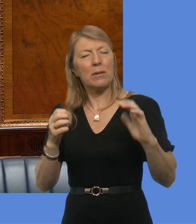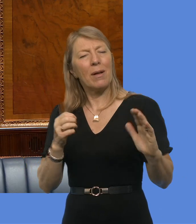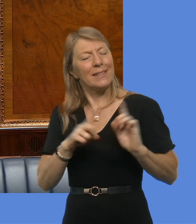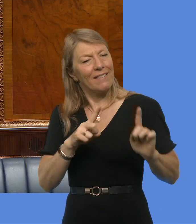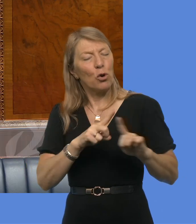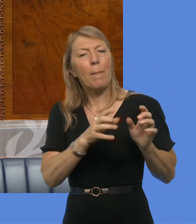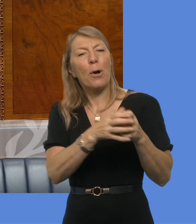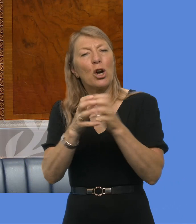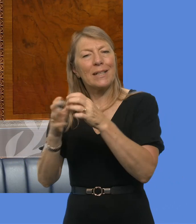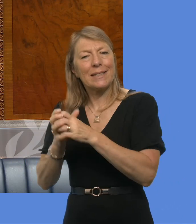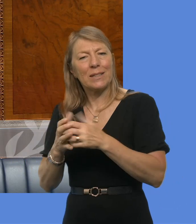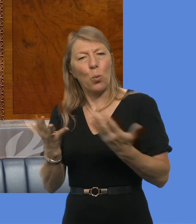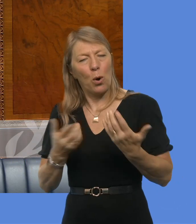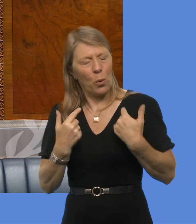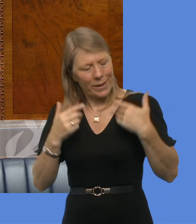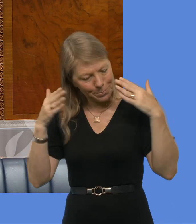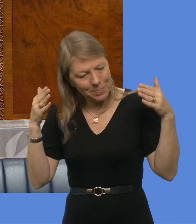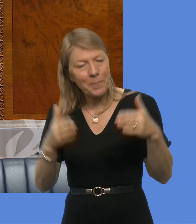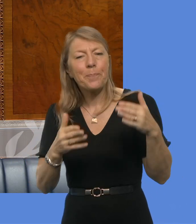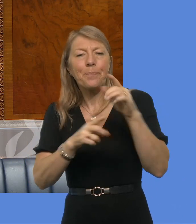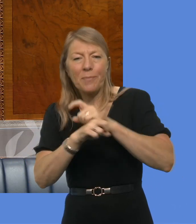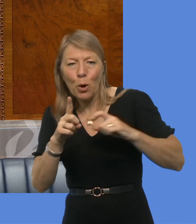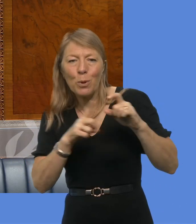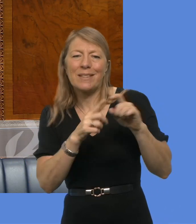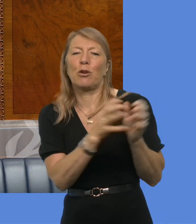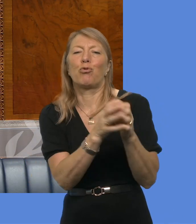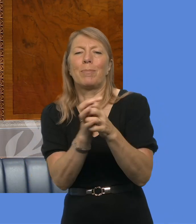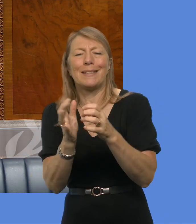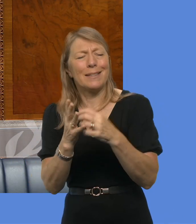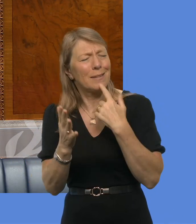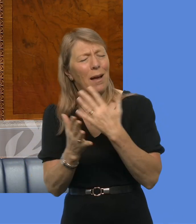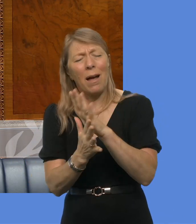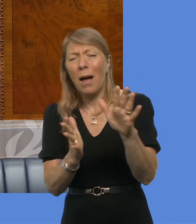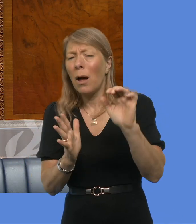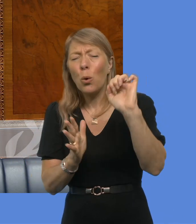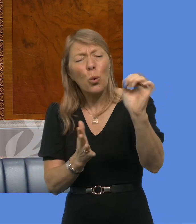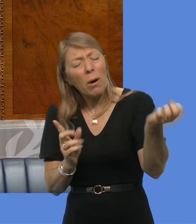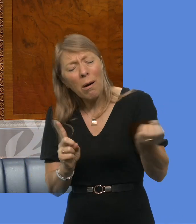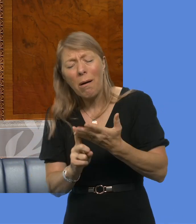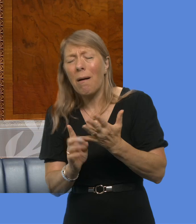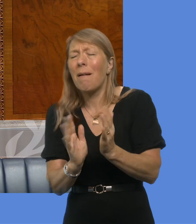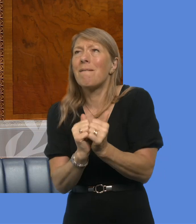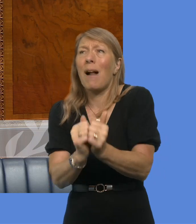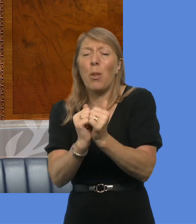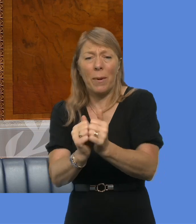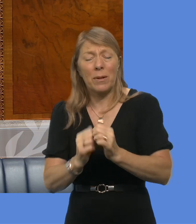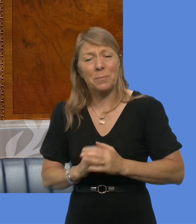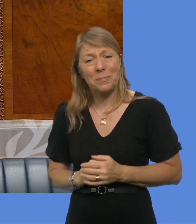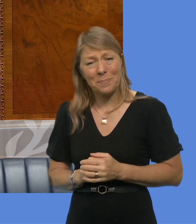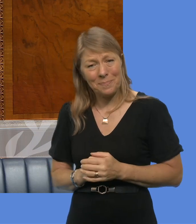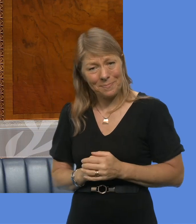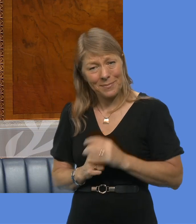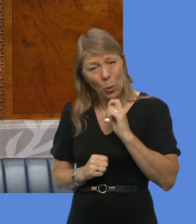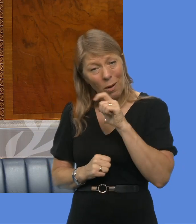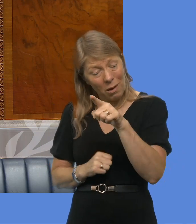the value of the sector. Can the Deputy First Minister outline how the draft programme for government will capture and acknowledge the value